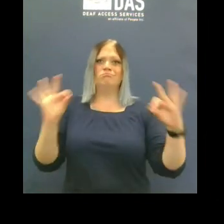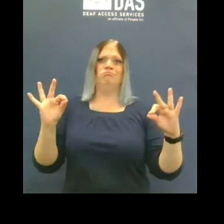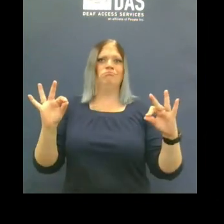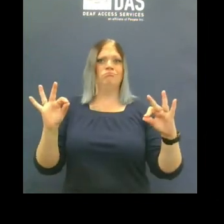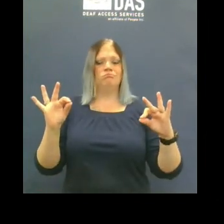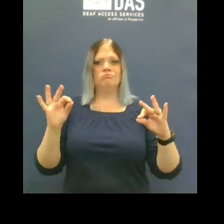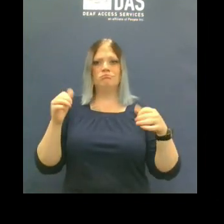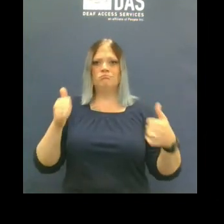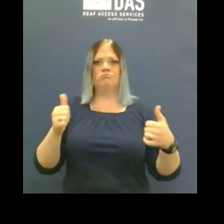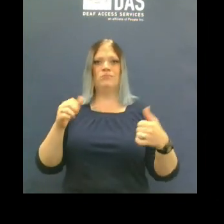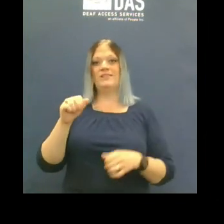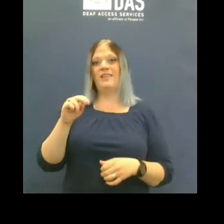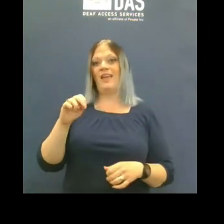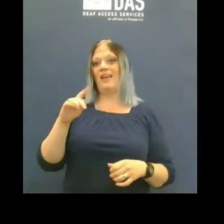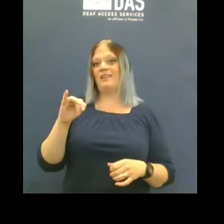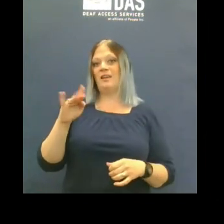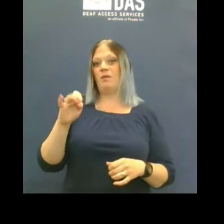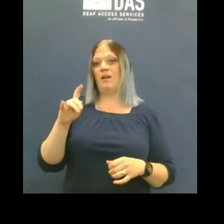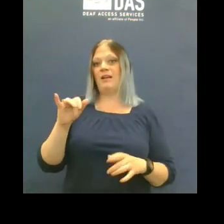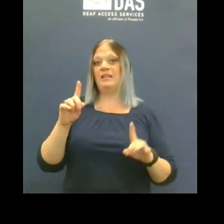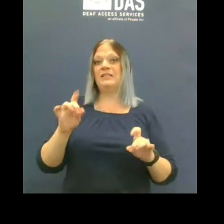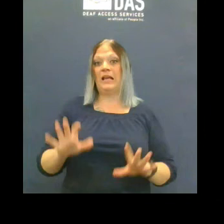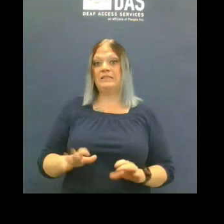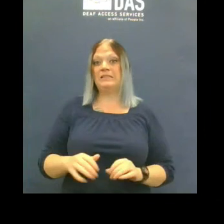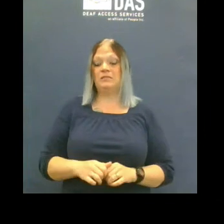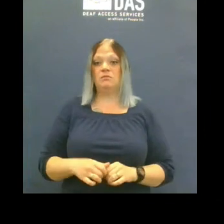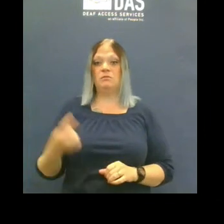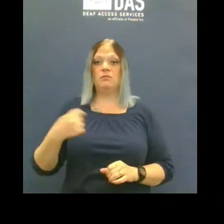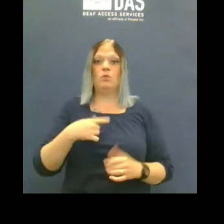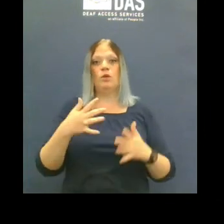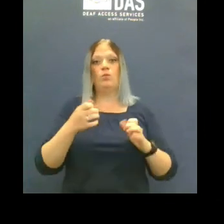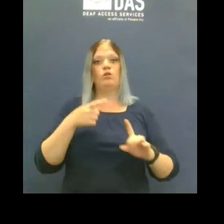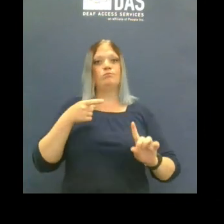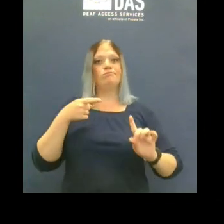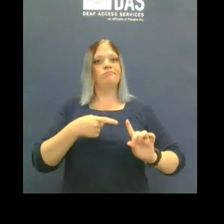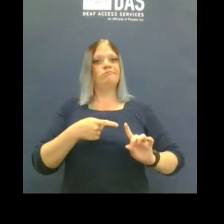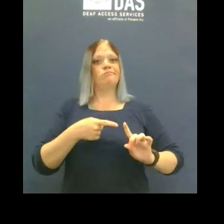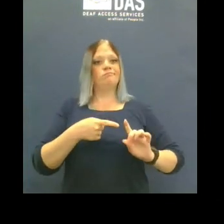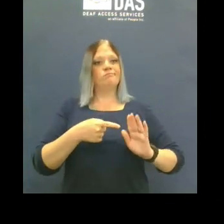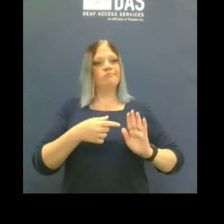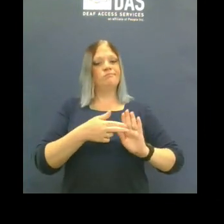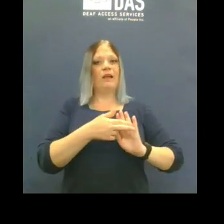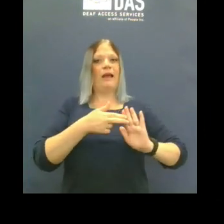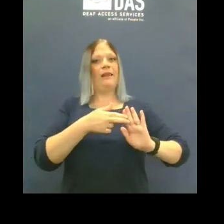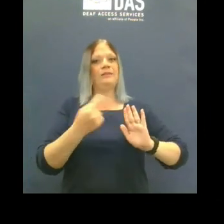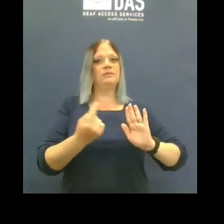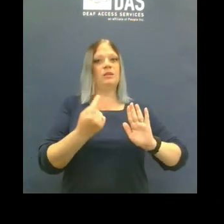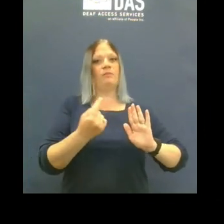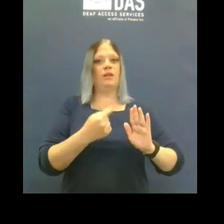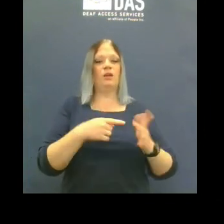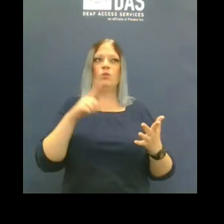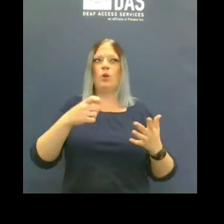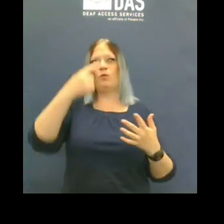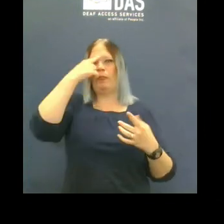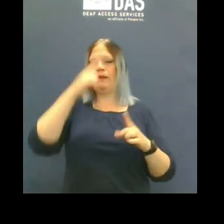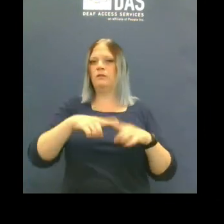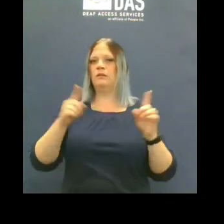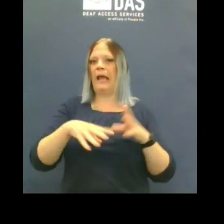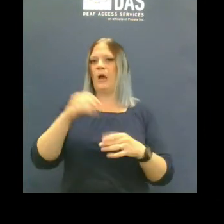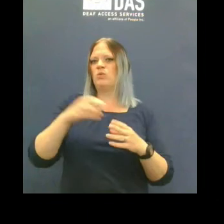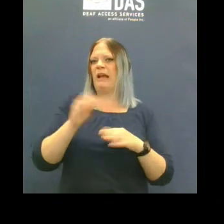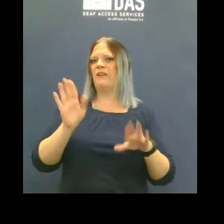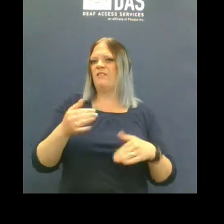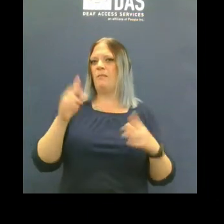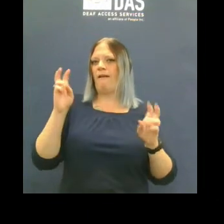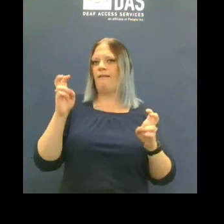is the antibody testing. And we like to highlight some of the things where you have to maybe think outside the box and be innovative.